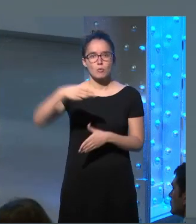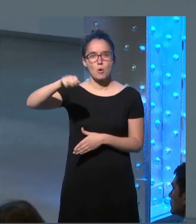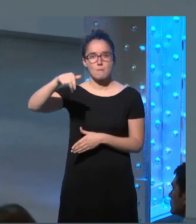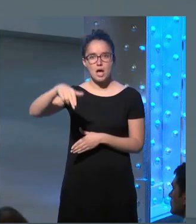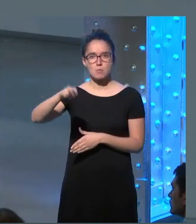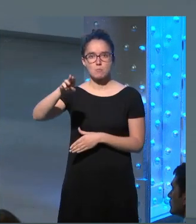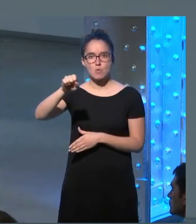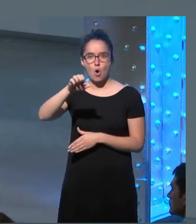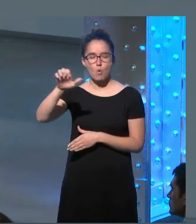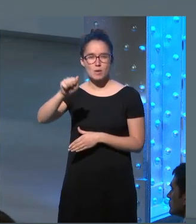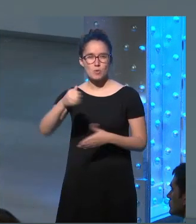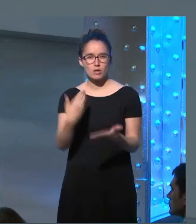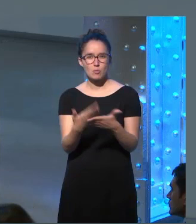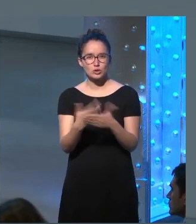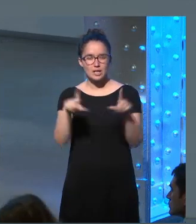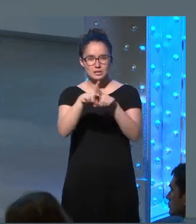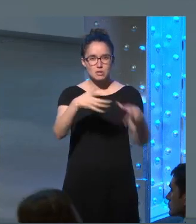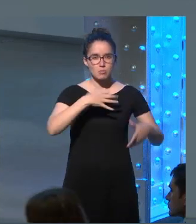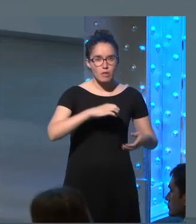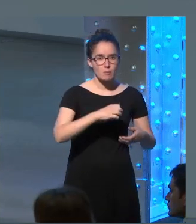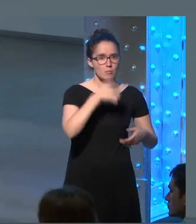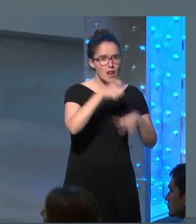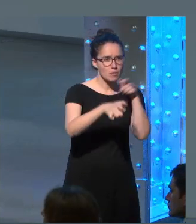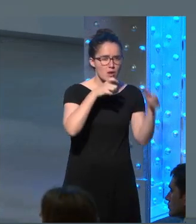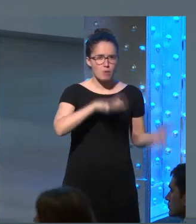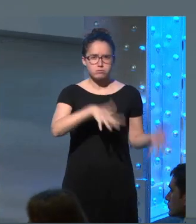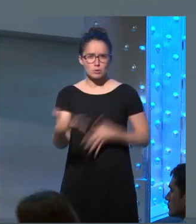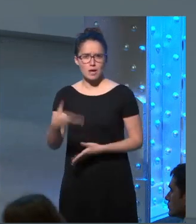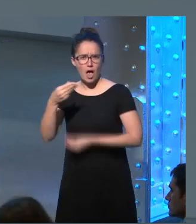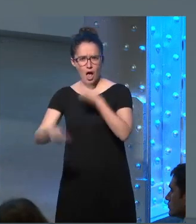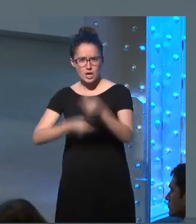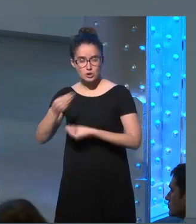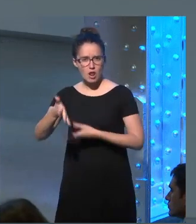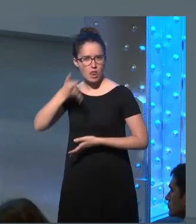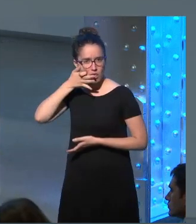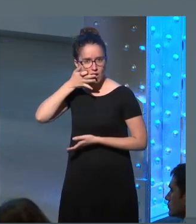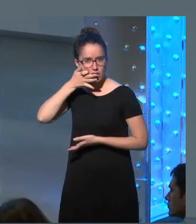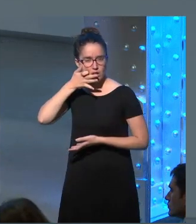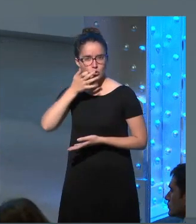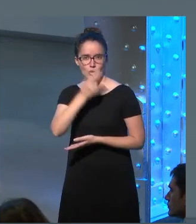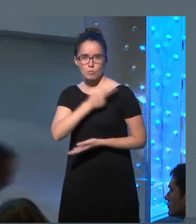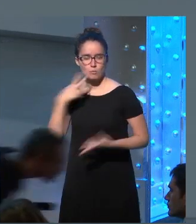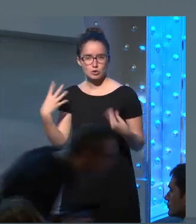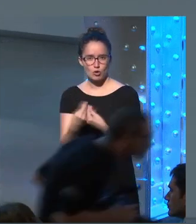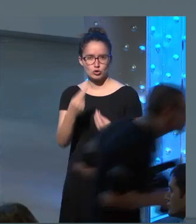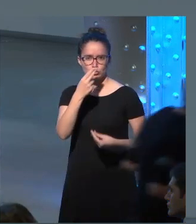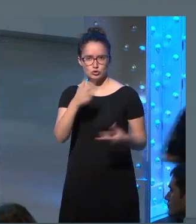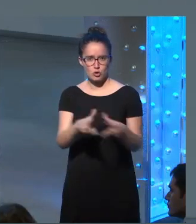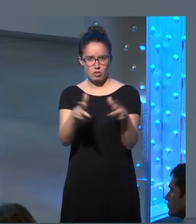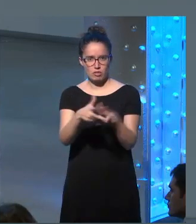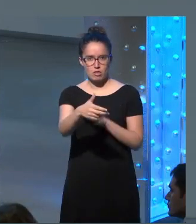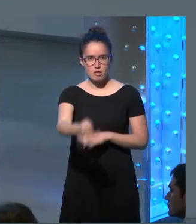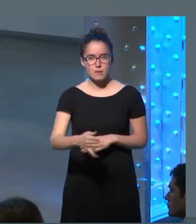Manpower for showing that companies can and must turn words into facts